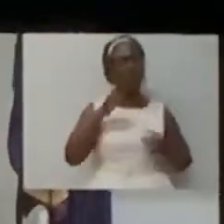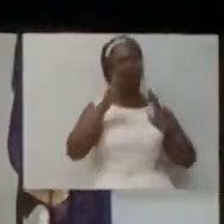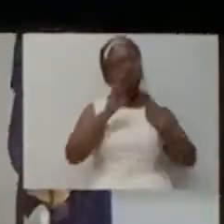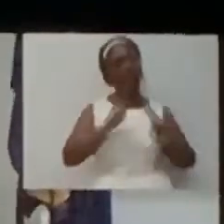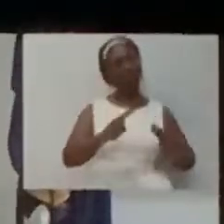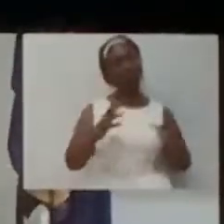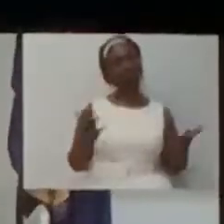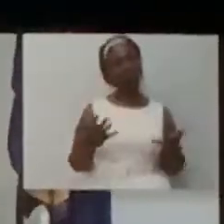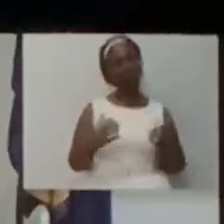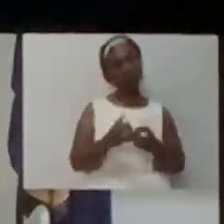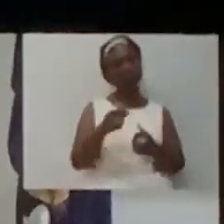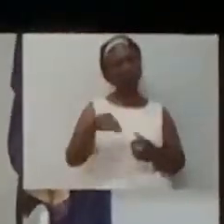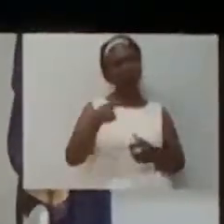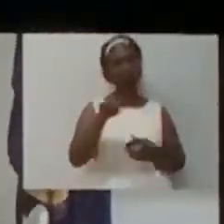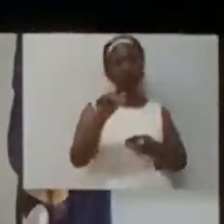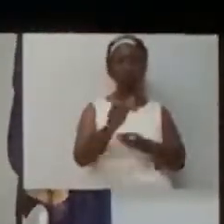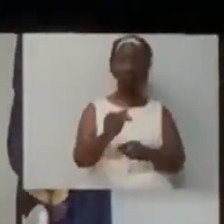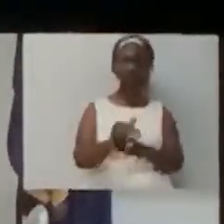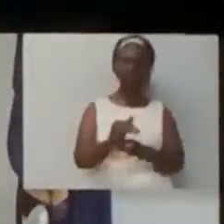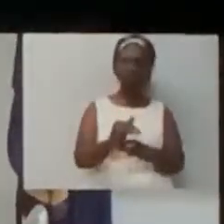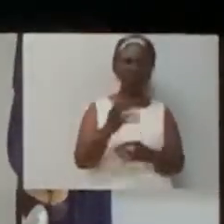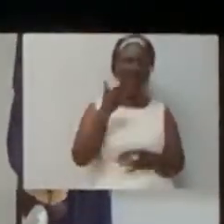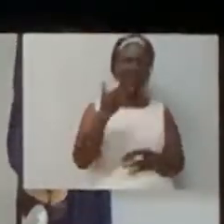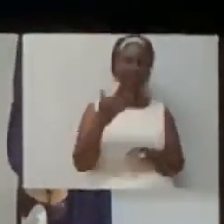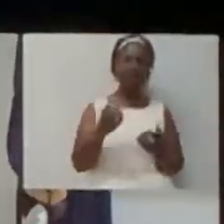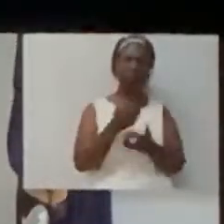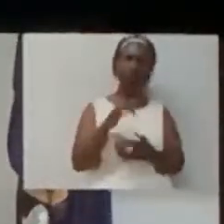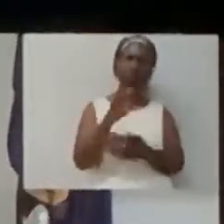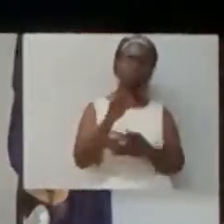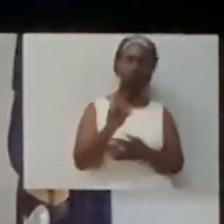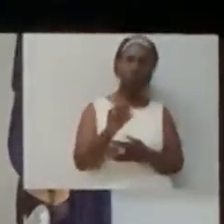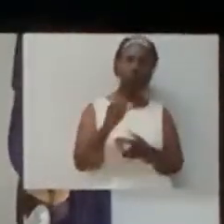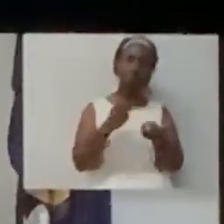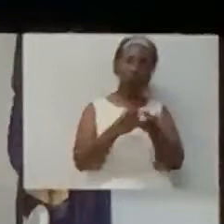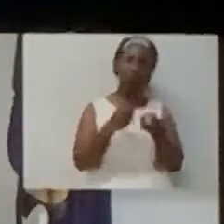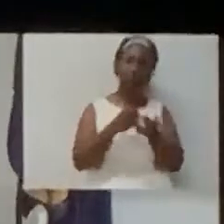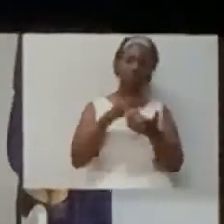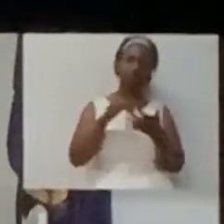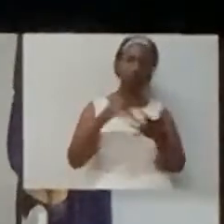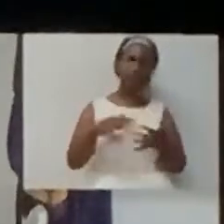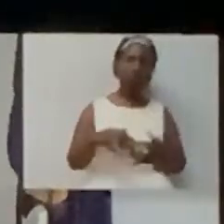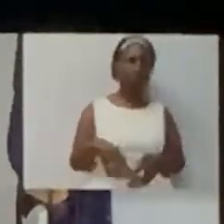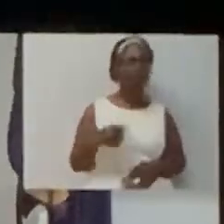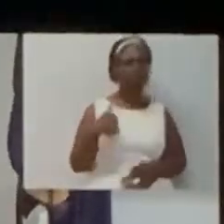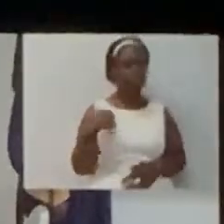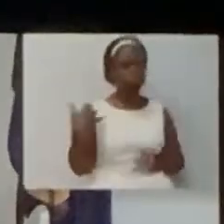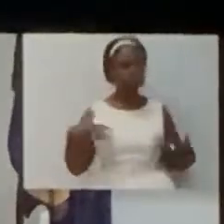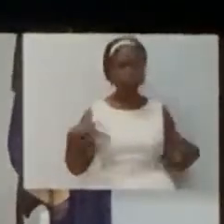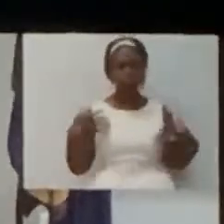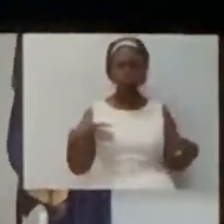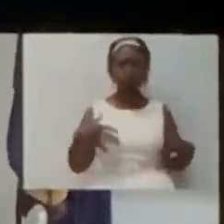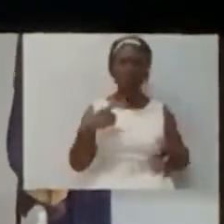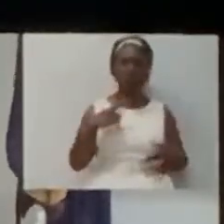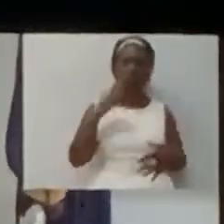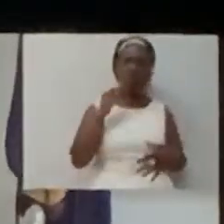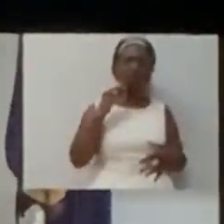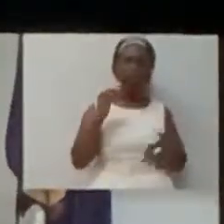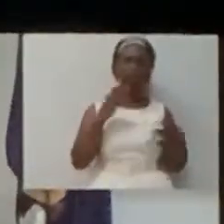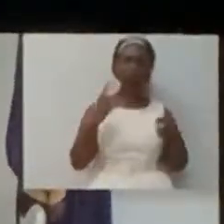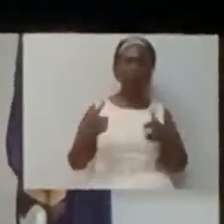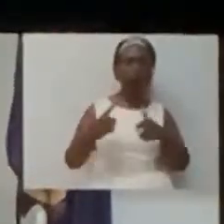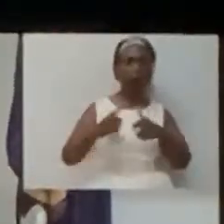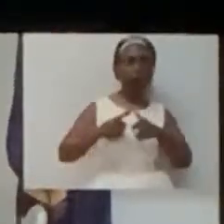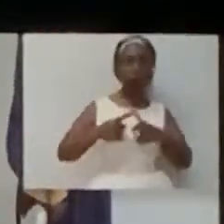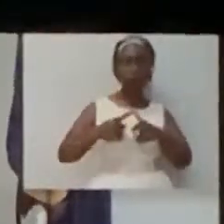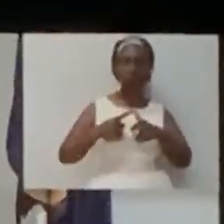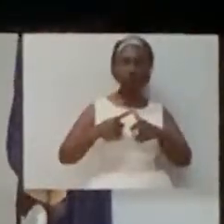all of you this evening. Thank you for all you are doing to support our students and our schools. By far, we have been dealing with so